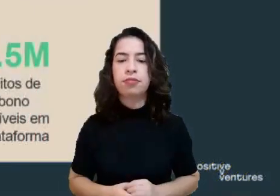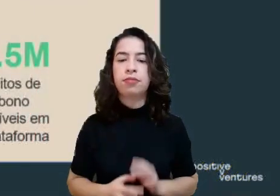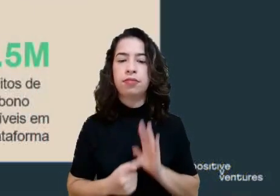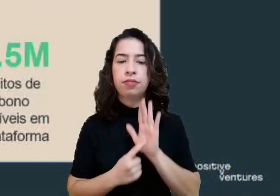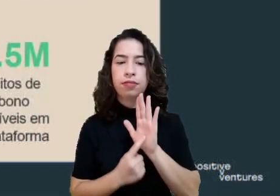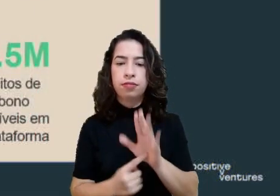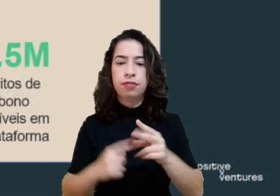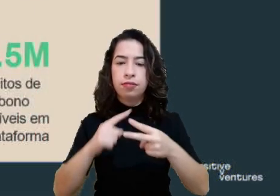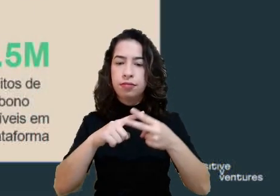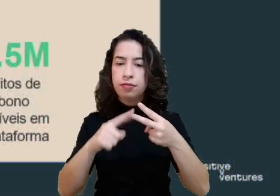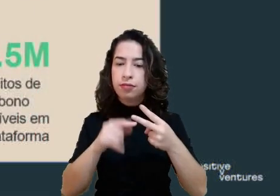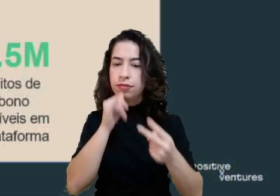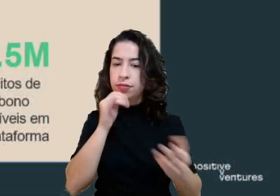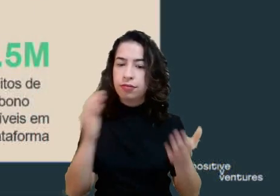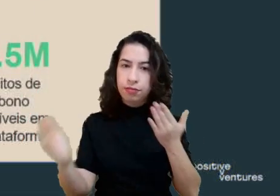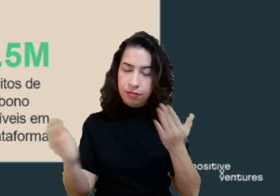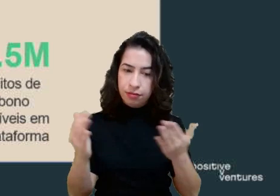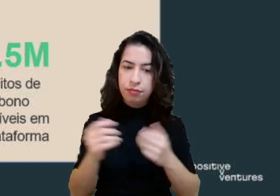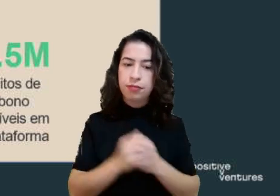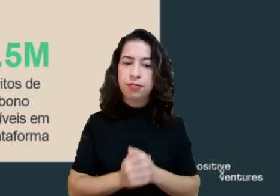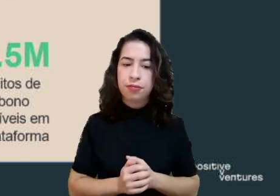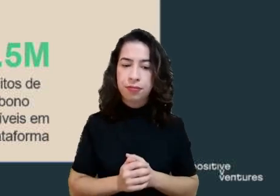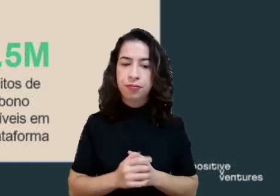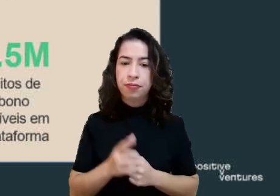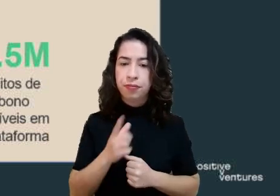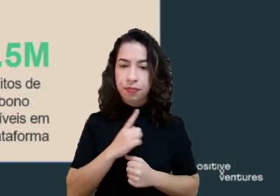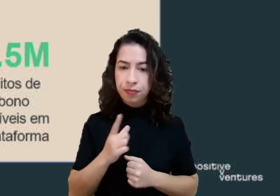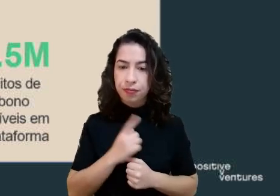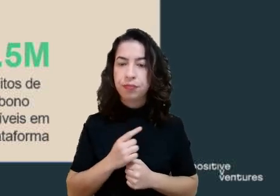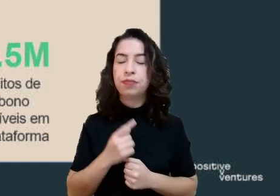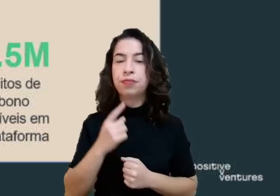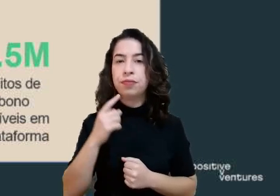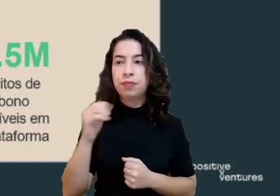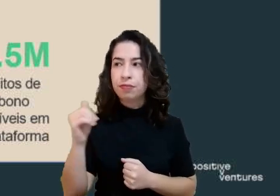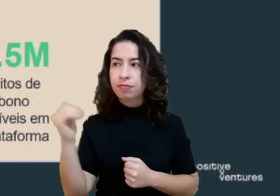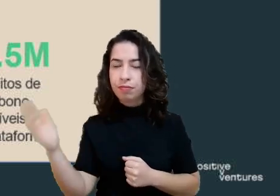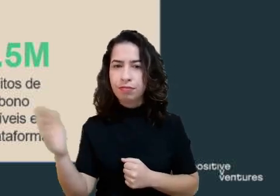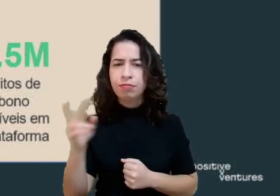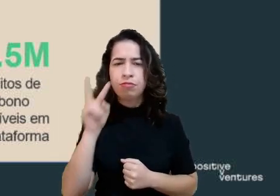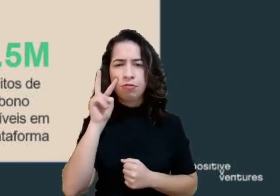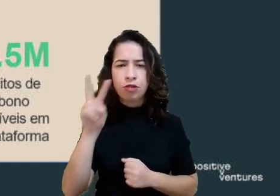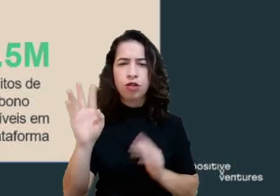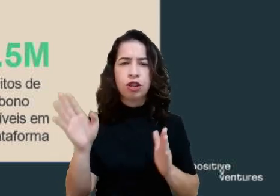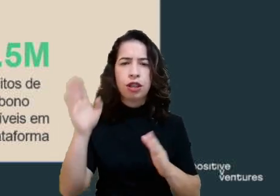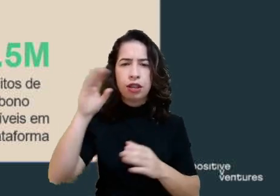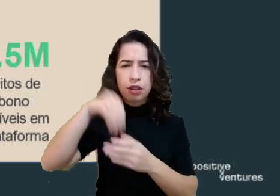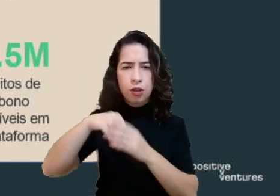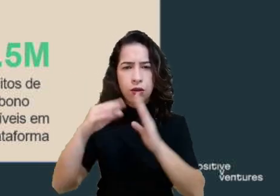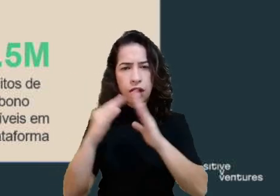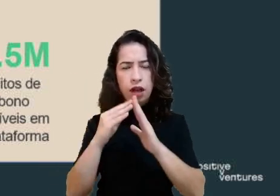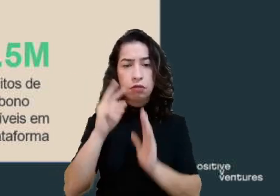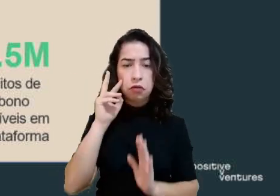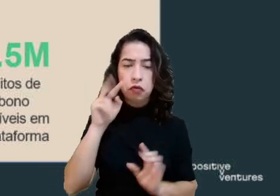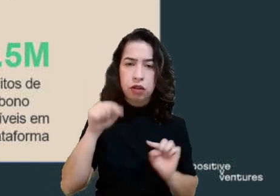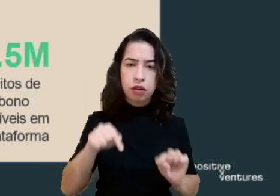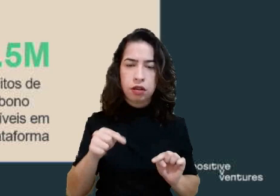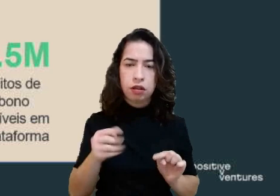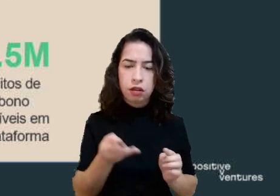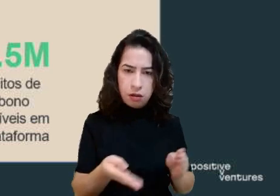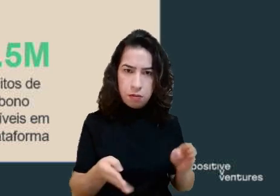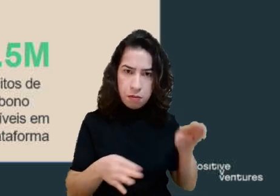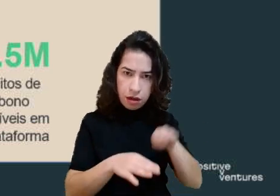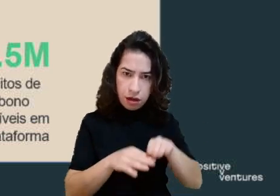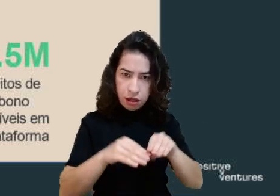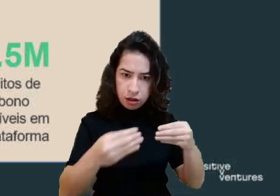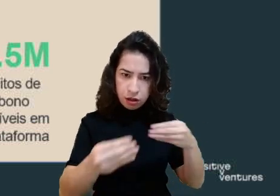techs. One is Eu Reciclo. You have seen at your house or here packaging that has